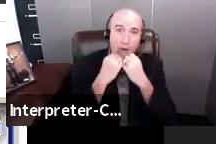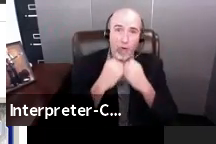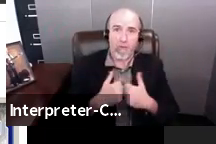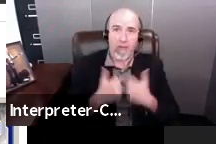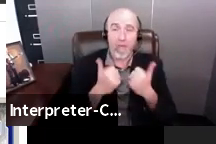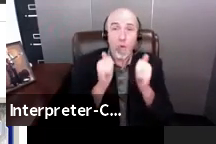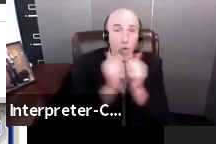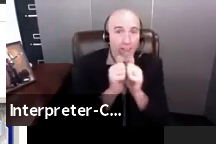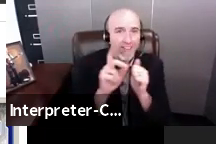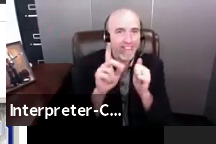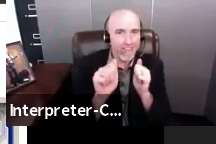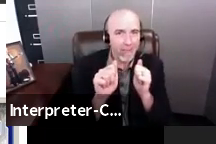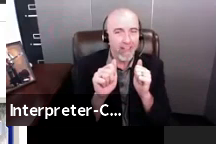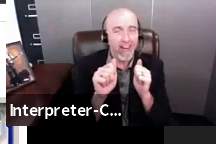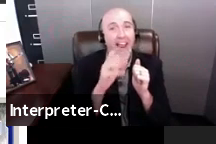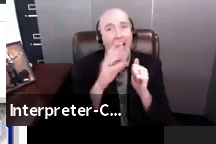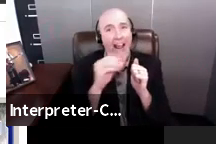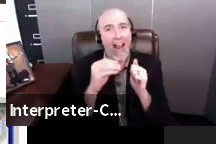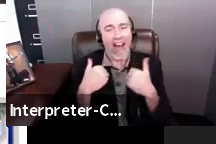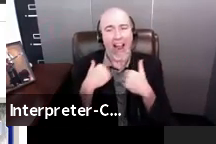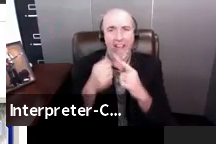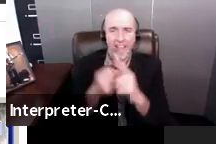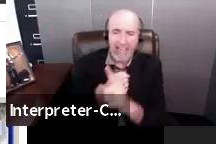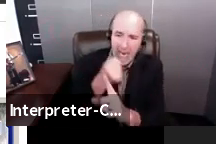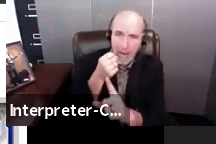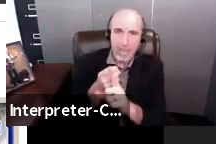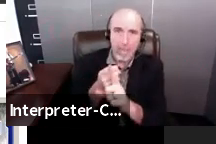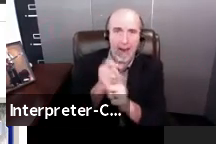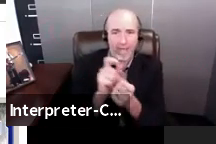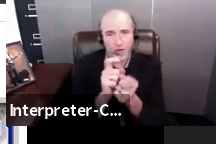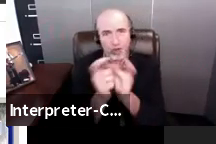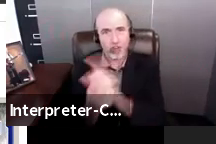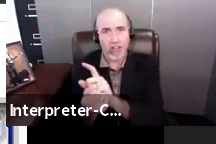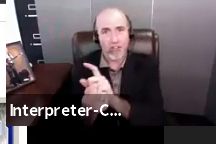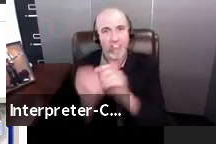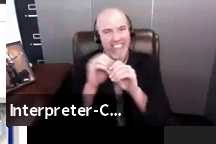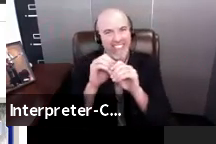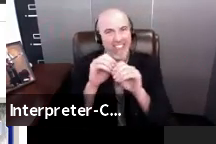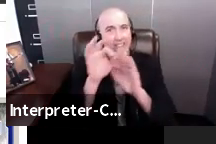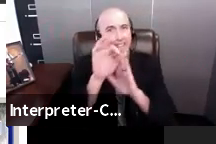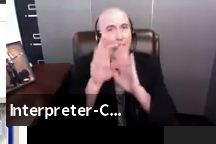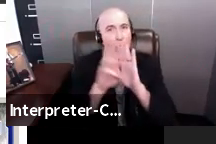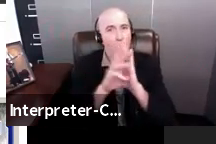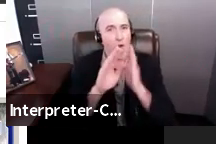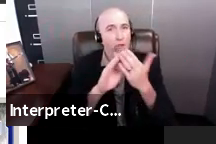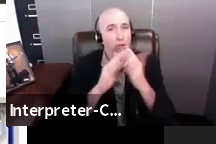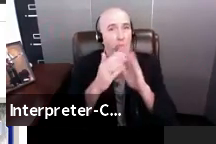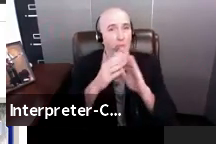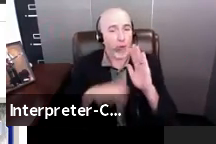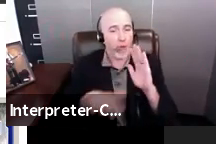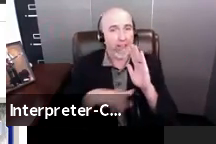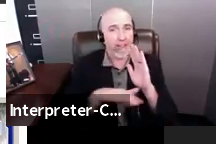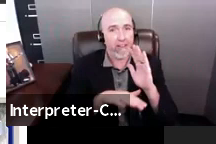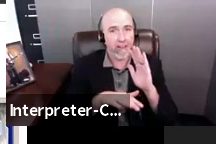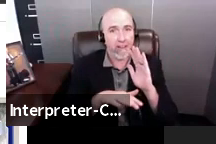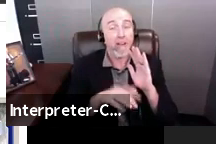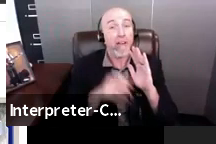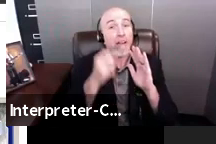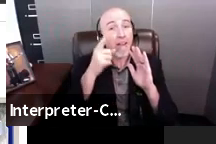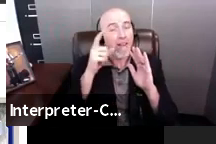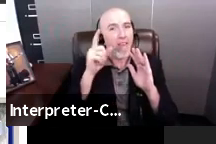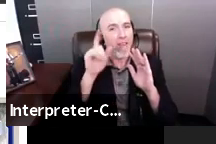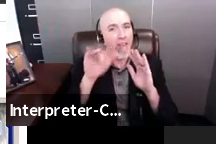disability and make impactful changes in the Fort Worth community that